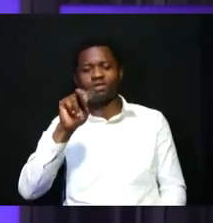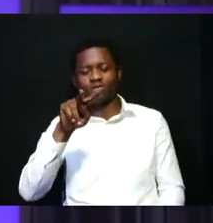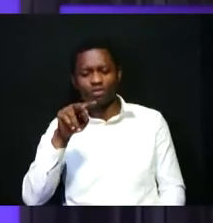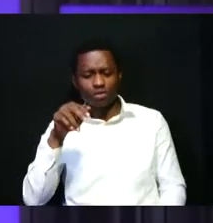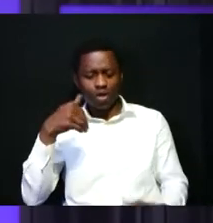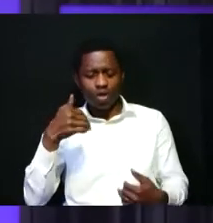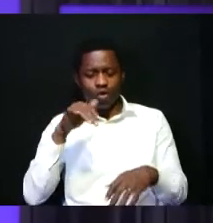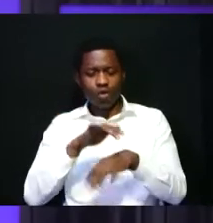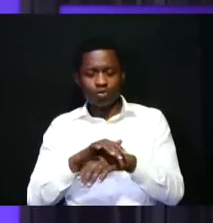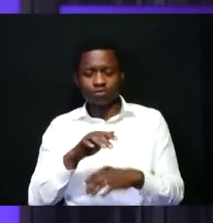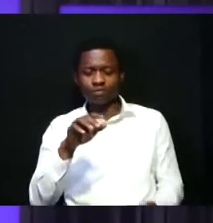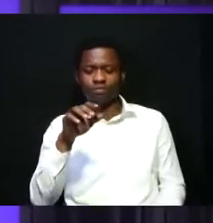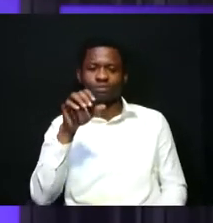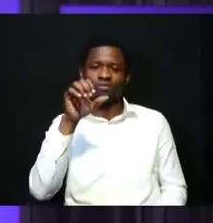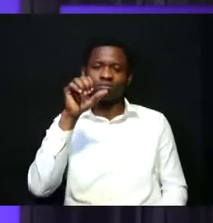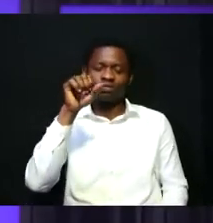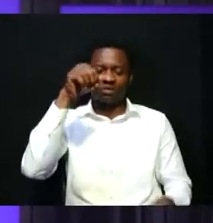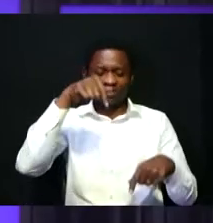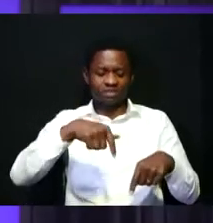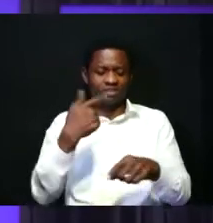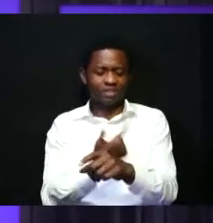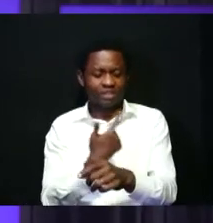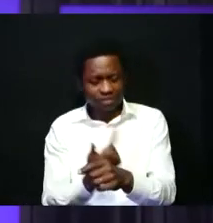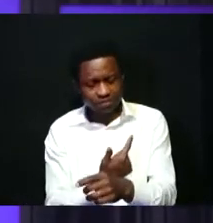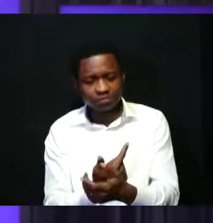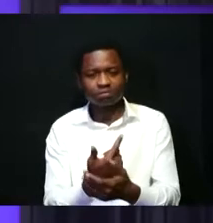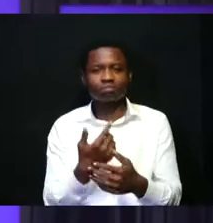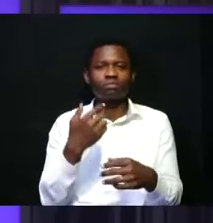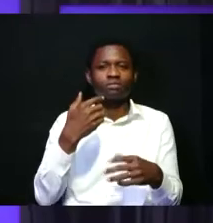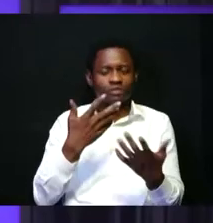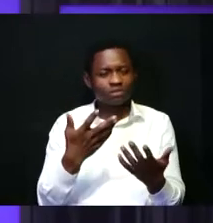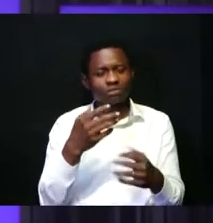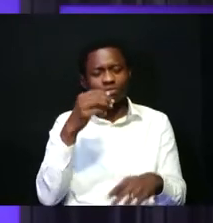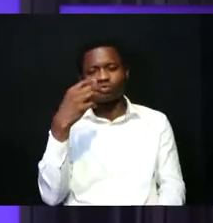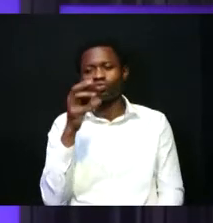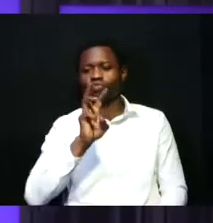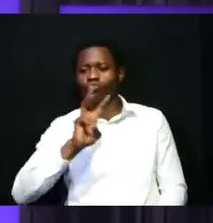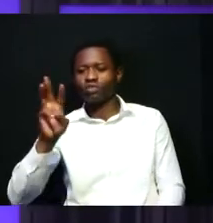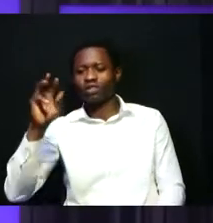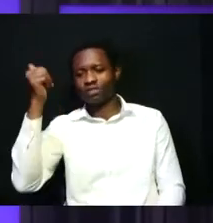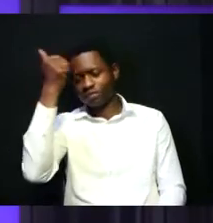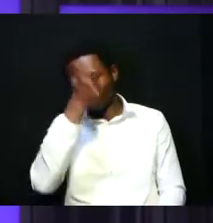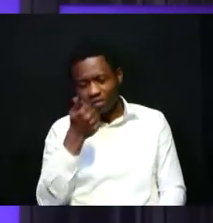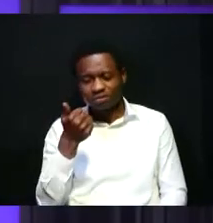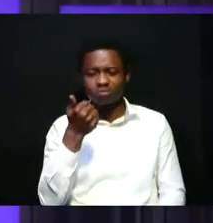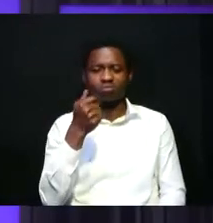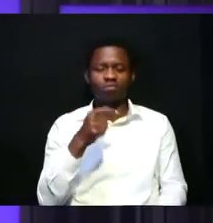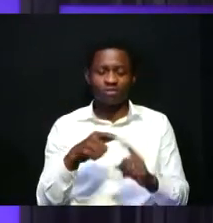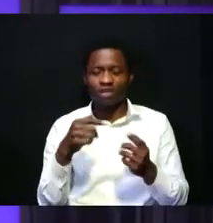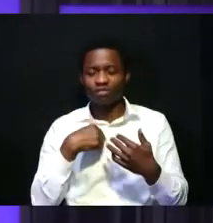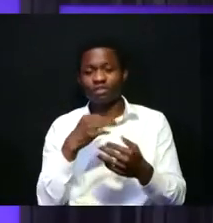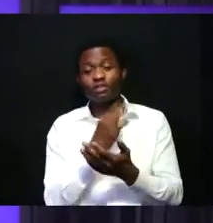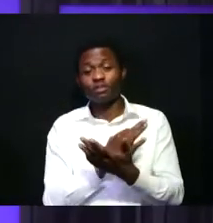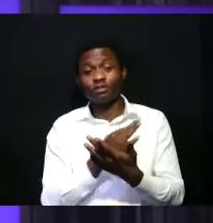platform, telecasting here in Ghana and parts of Central and West Africa. We are on the